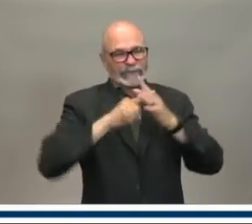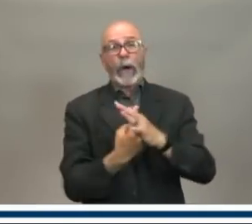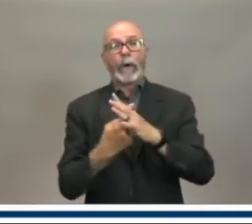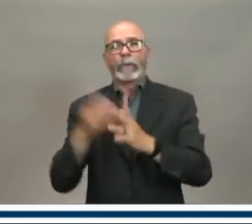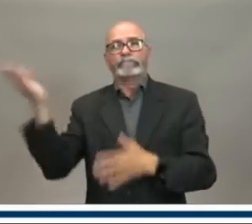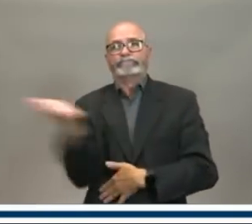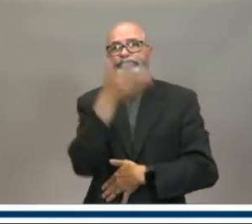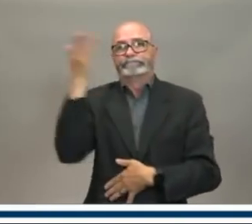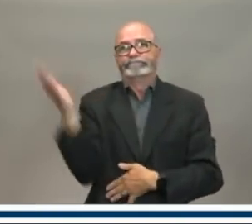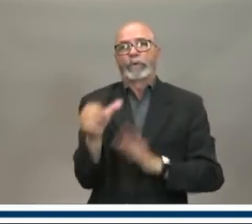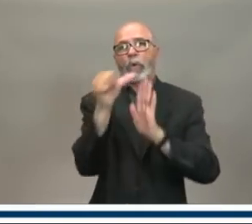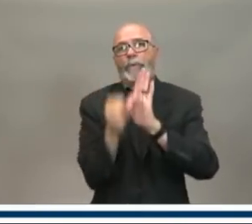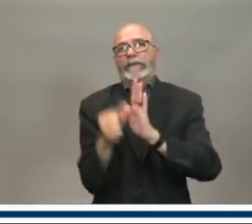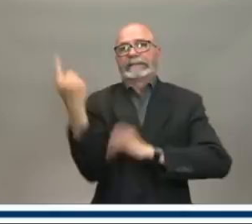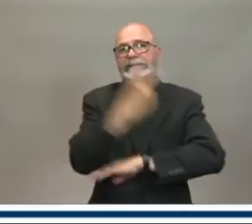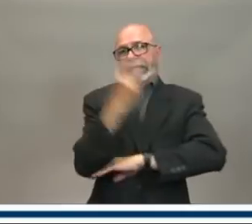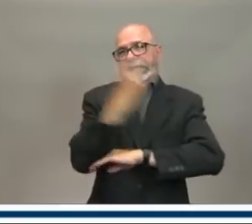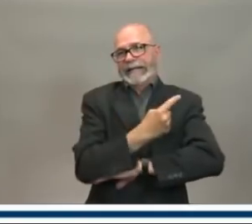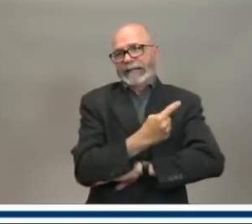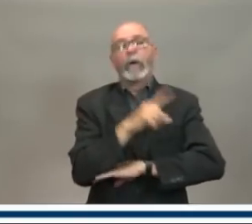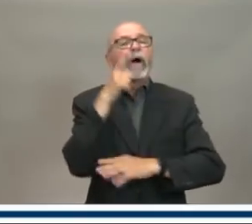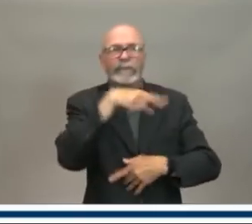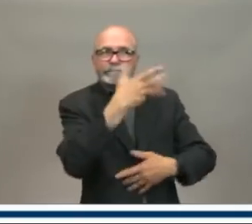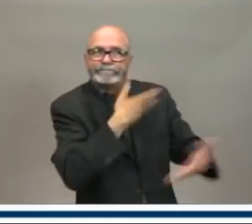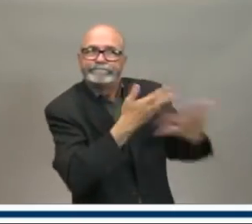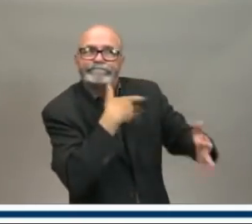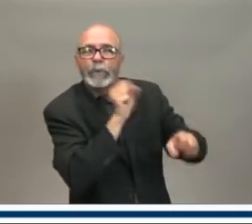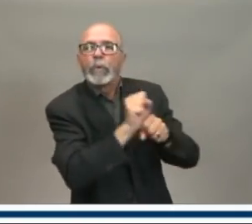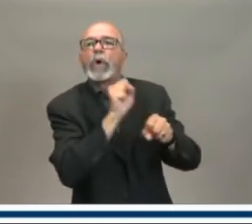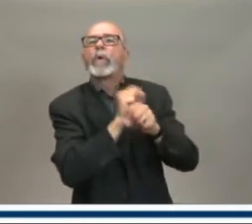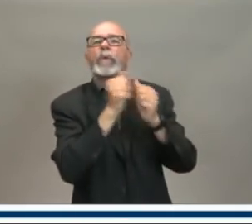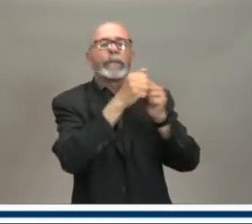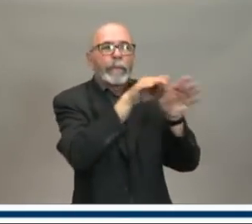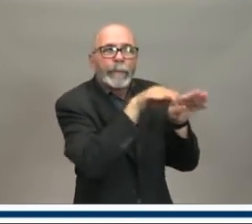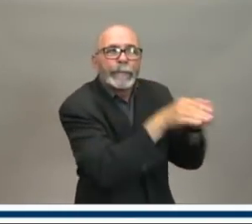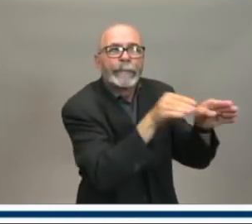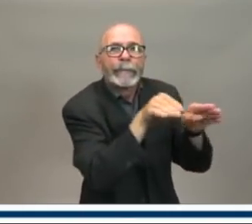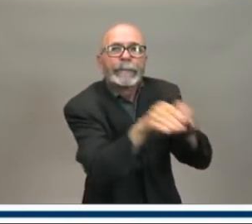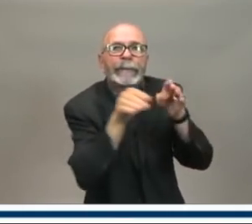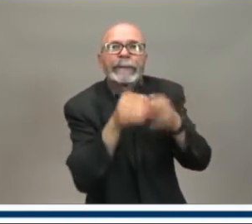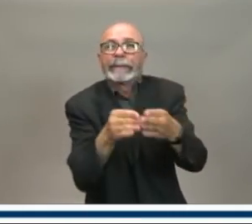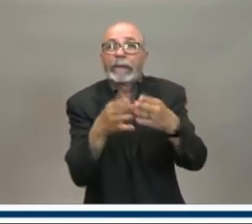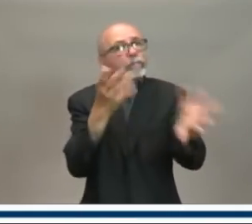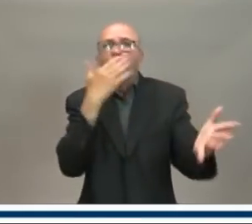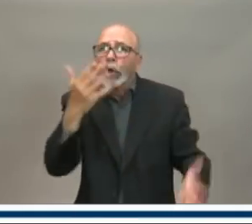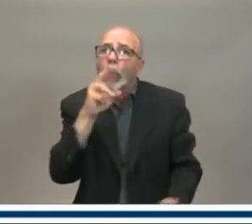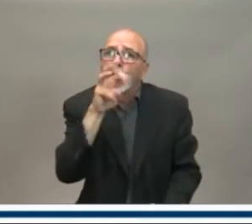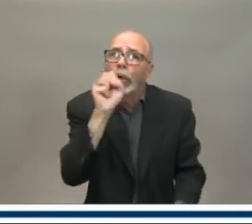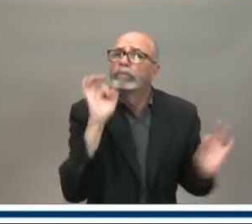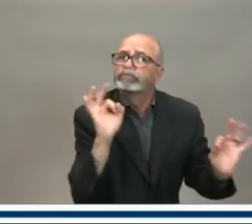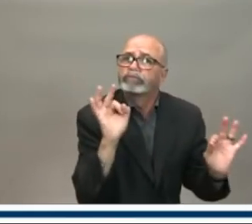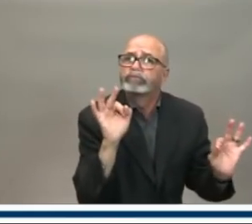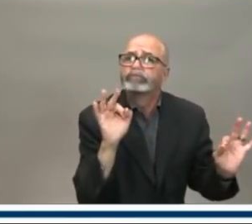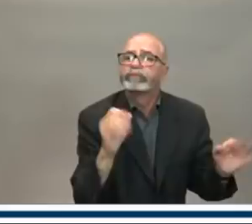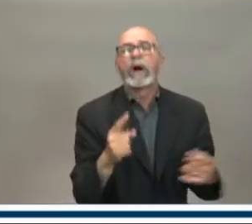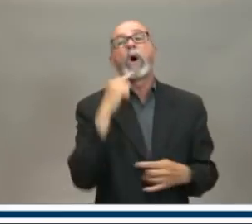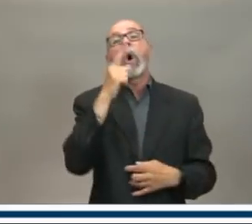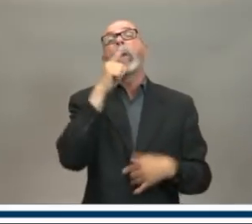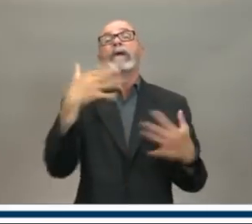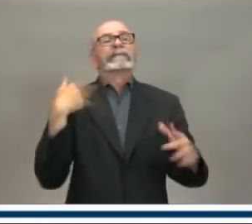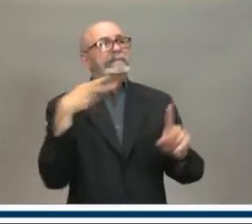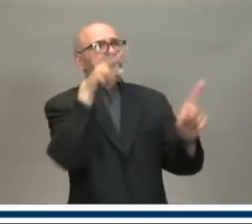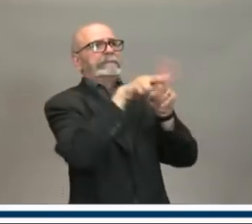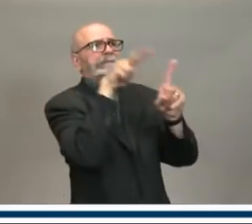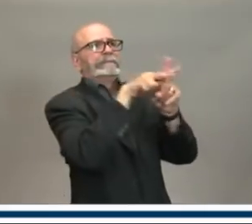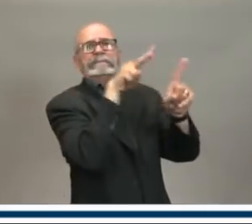on gradually opening up the healthcare system. And this is a good start. For those of you that had appointments booked, it is our collective hope